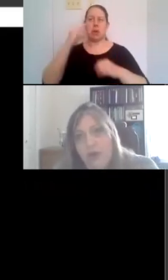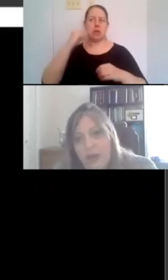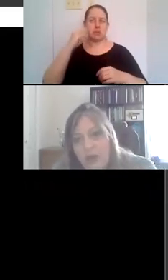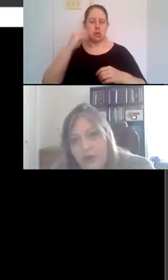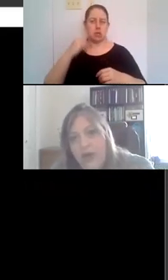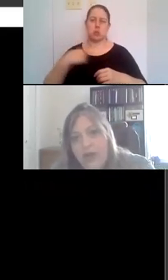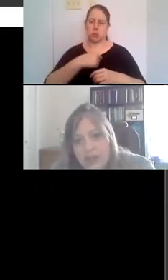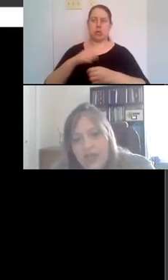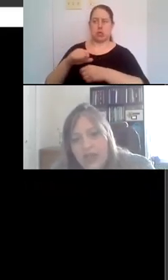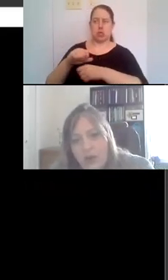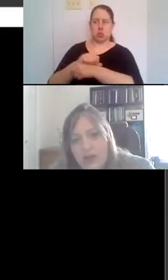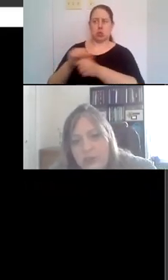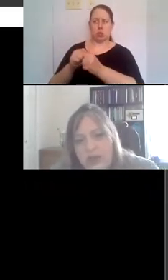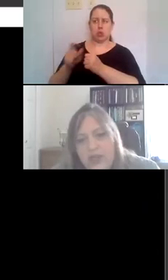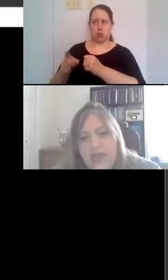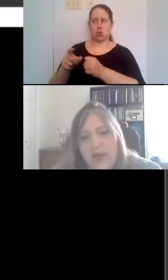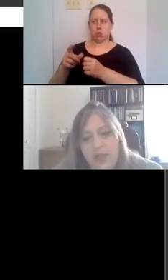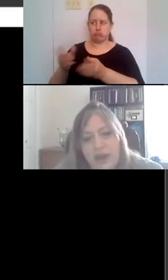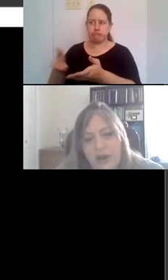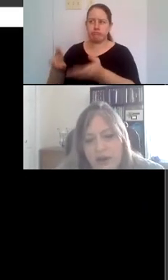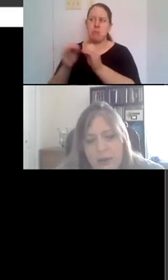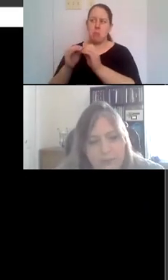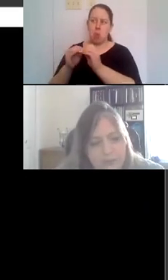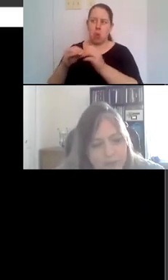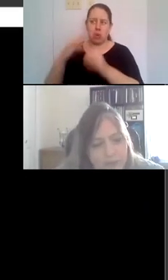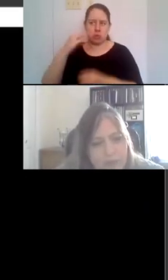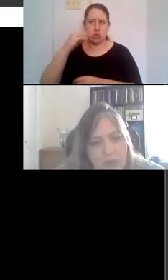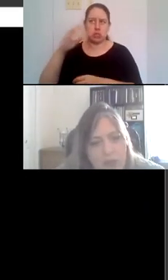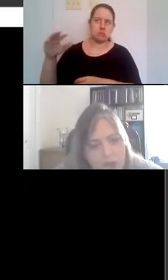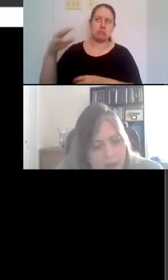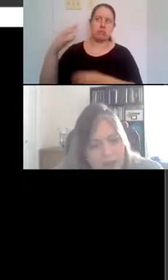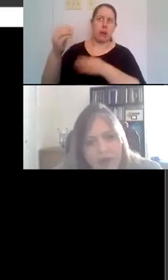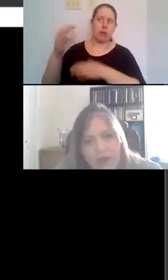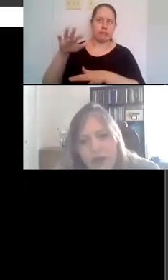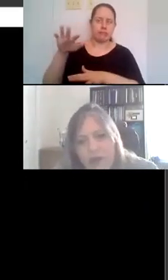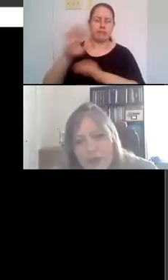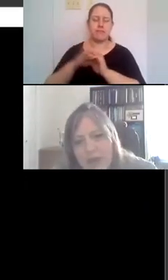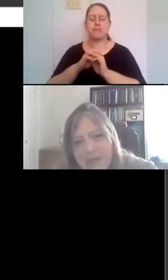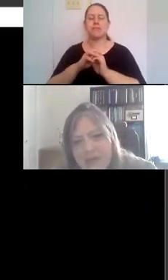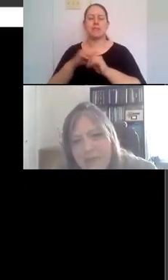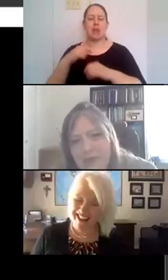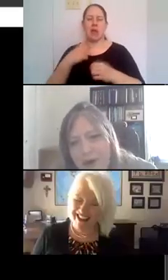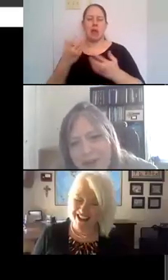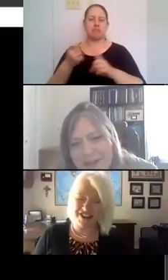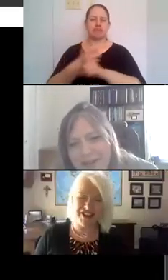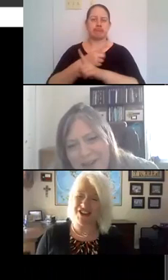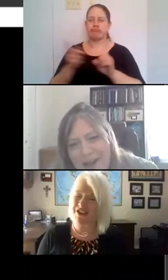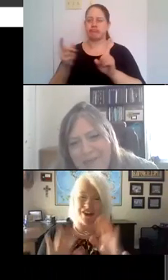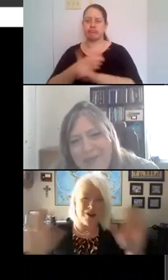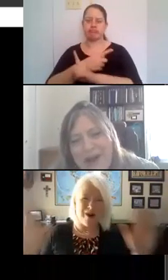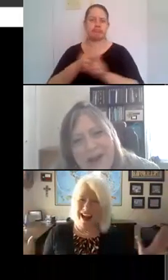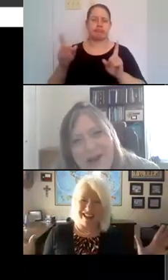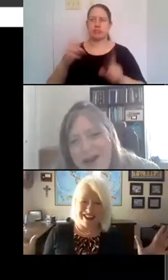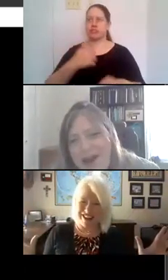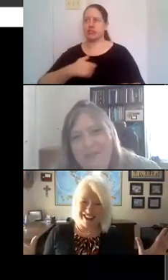we're working with her to get more experience out there. I'm kind of going all over the place. Sorry. You're